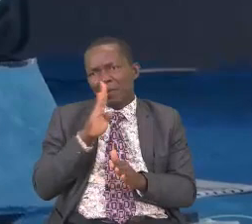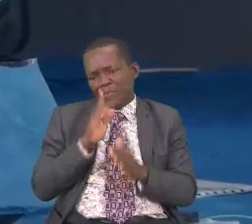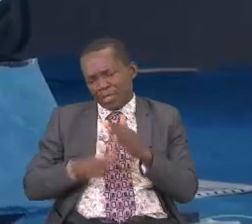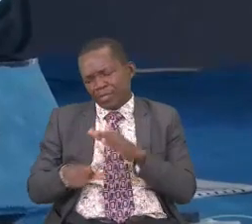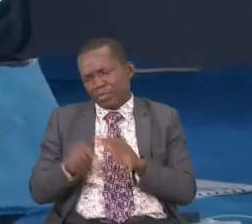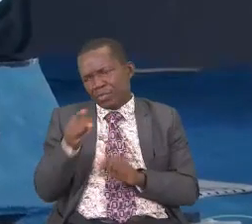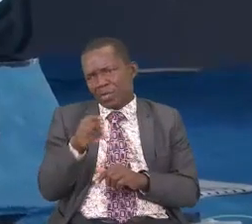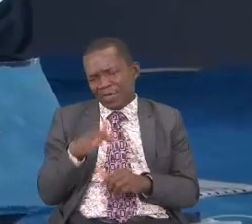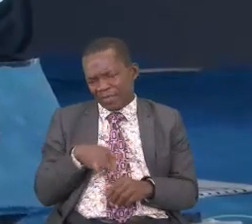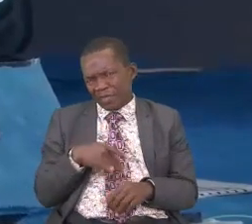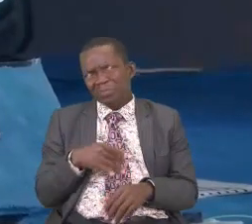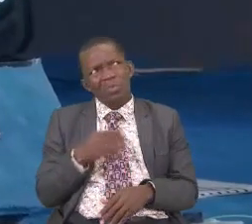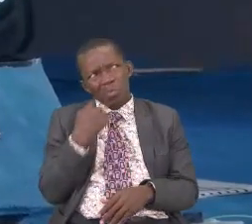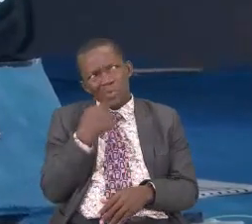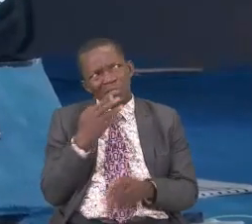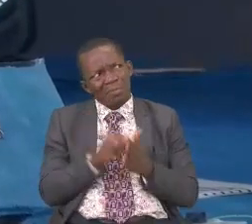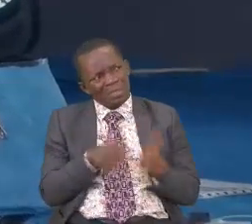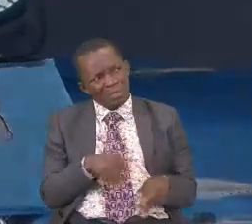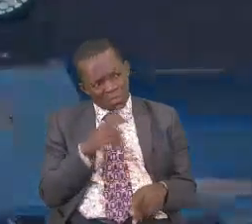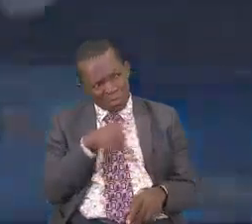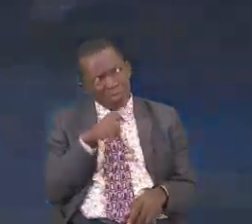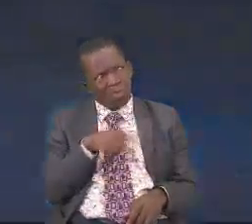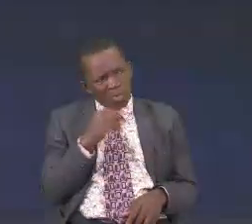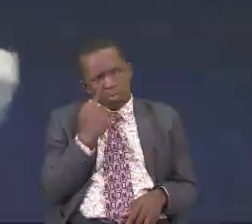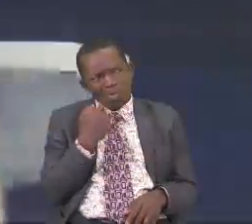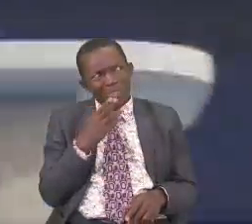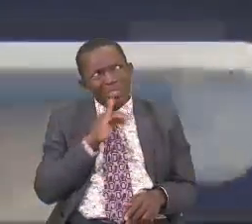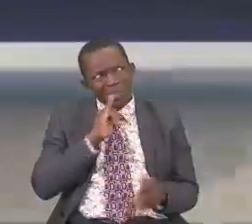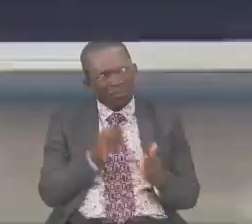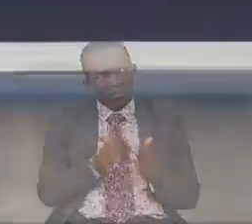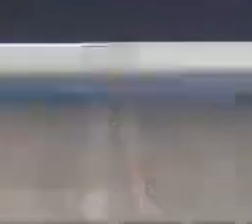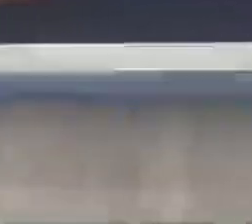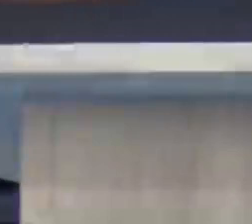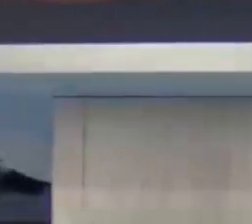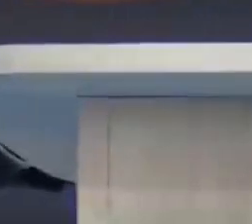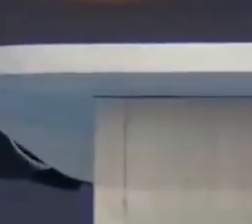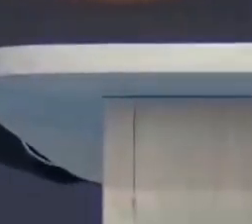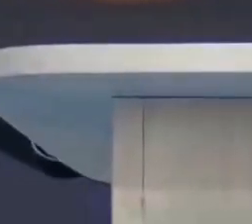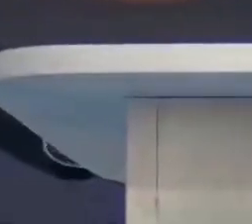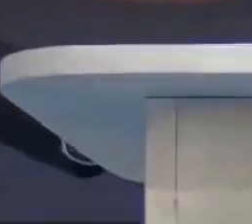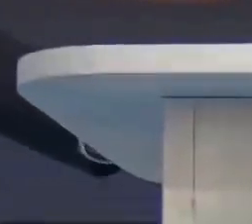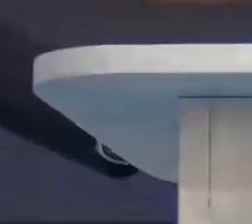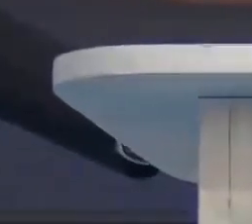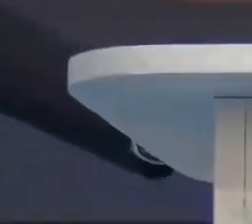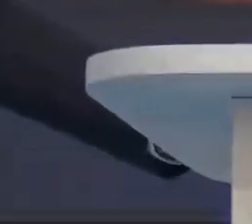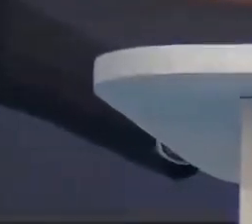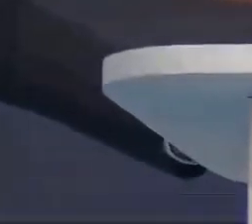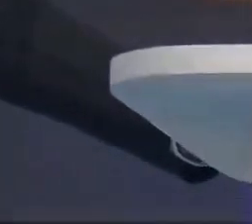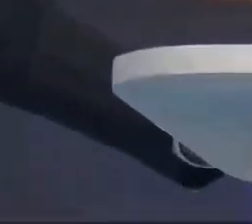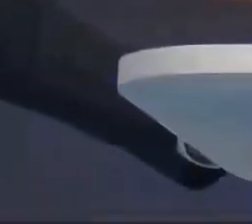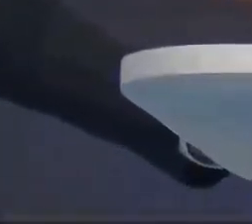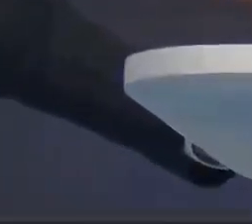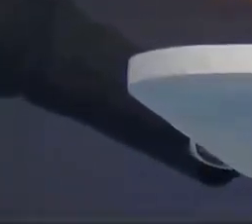so and so who is that over here is you know doing this and doing that but all those things somebody will say Tobias you see